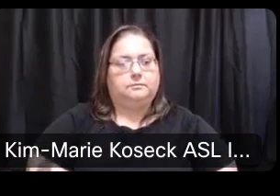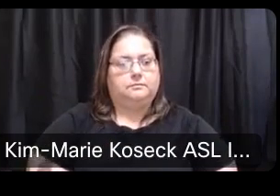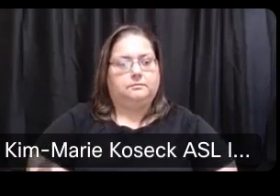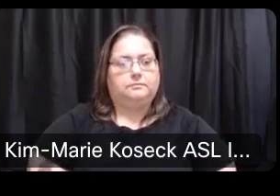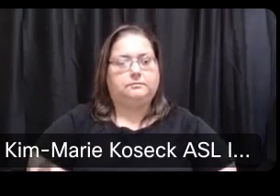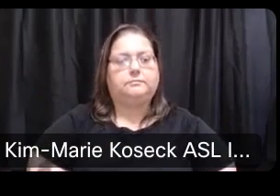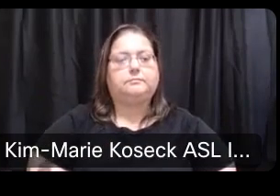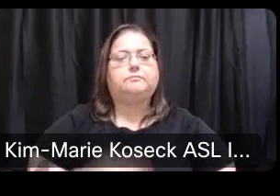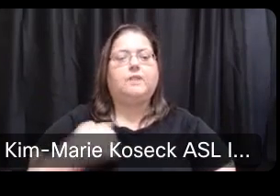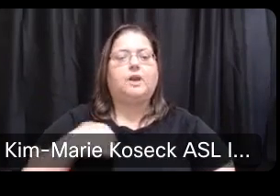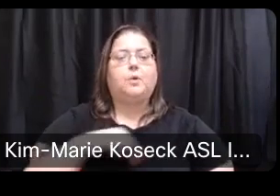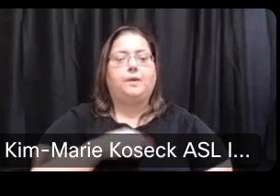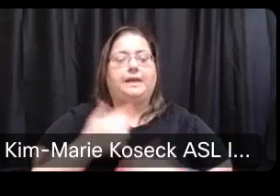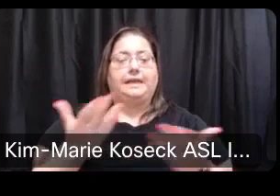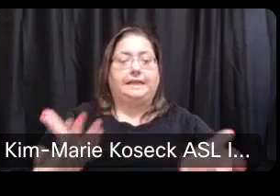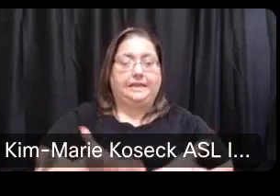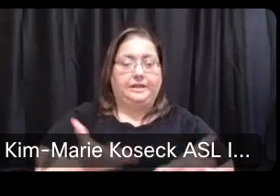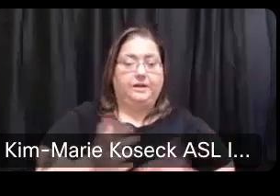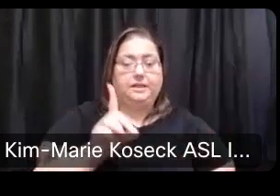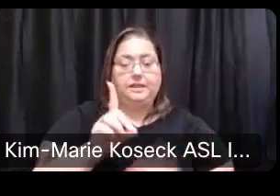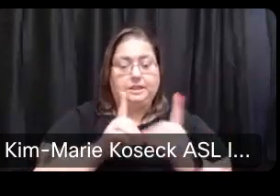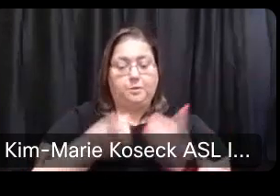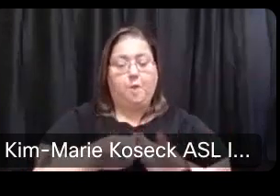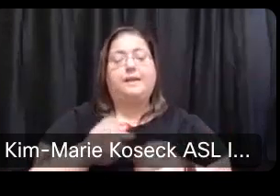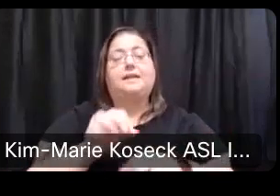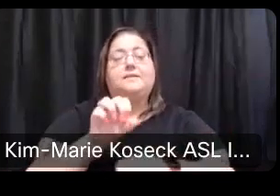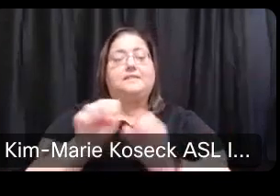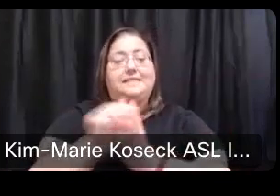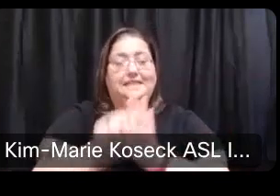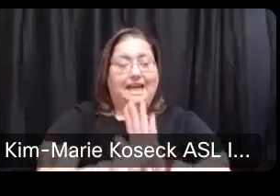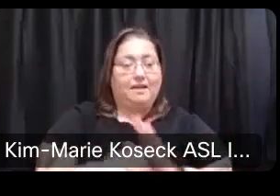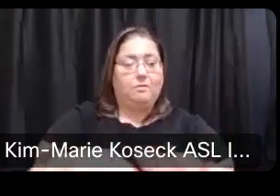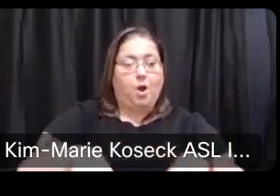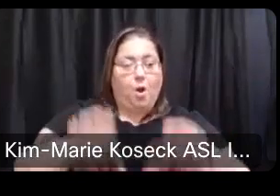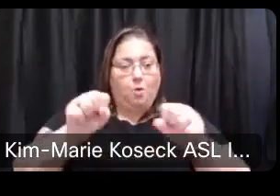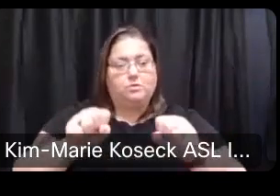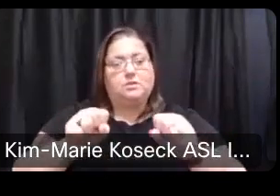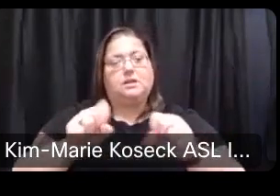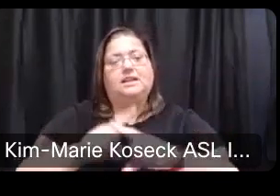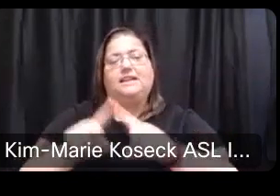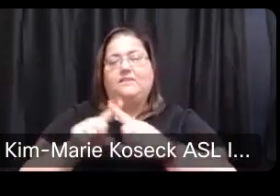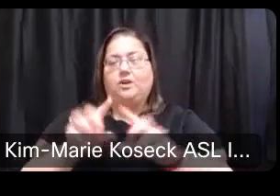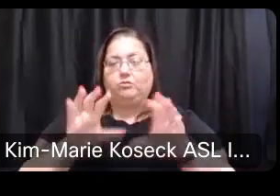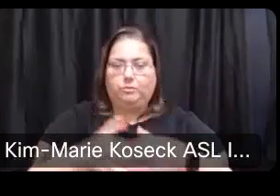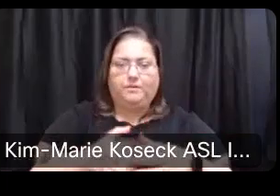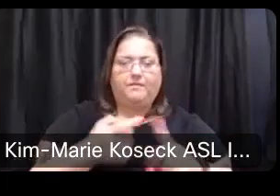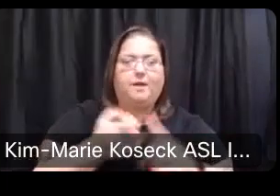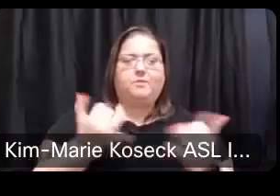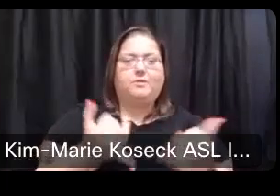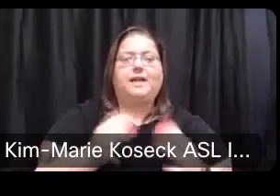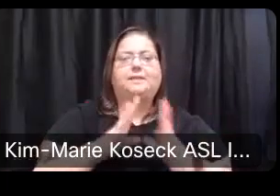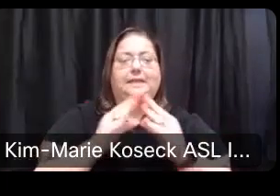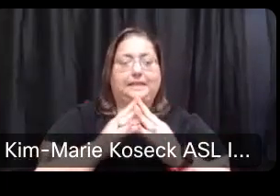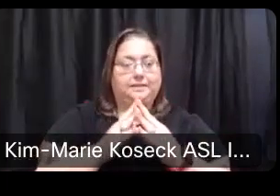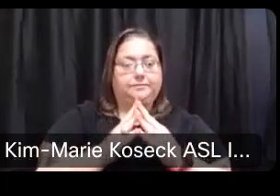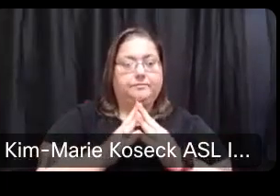So we here at the Department of State, we are excited to host a spin-off series from tonight's webinar, which will